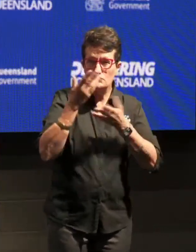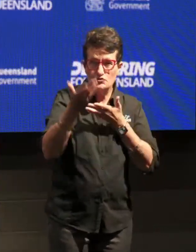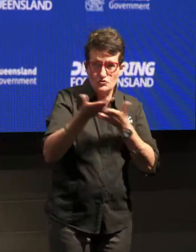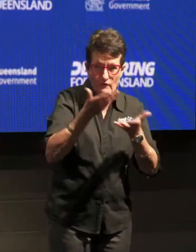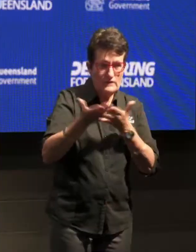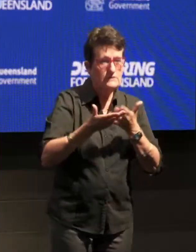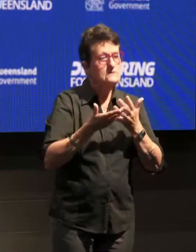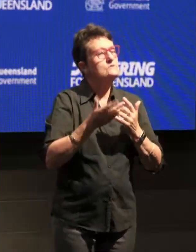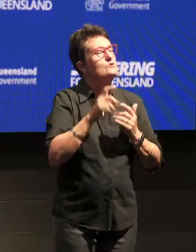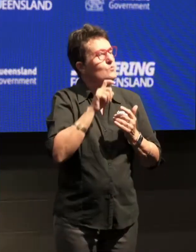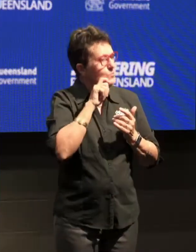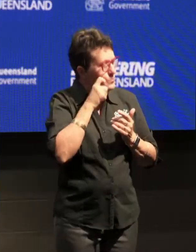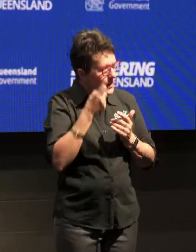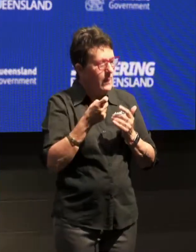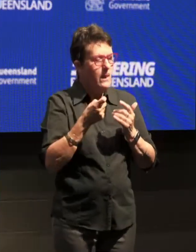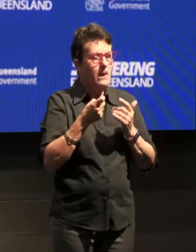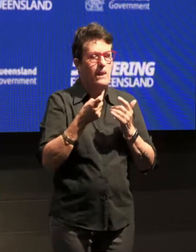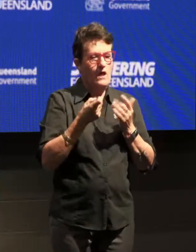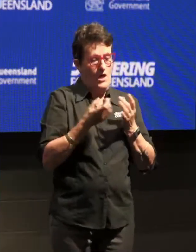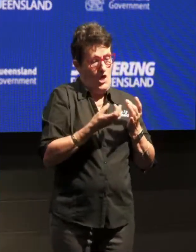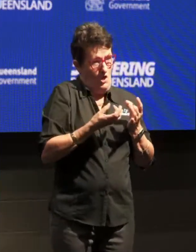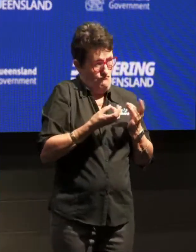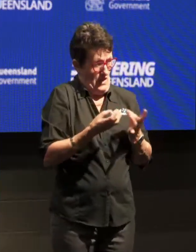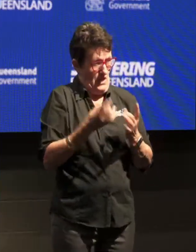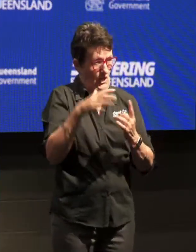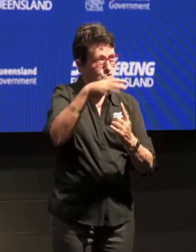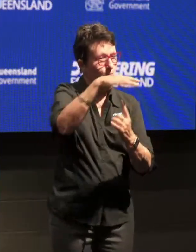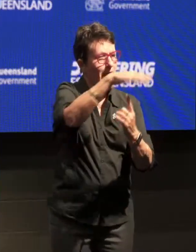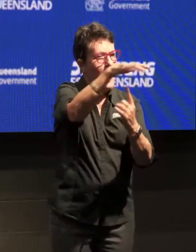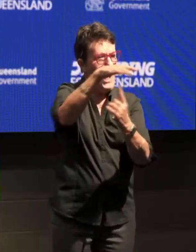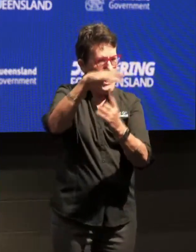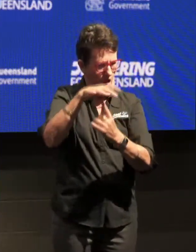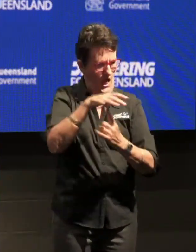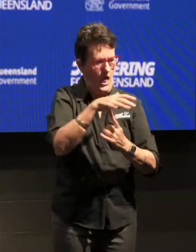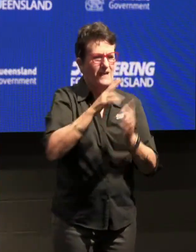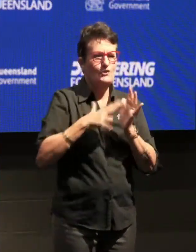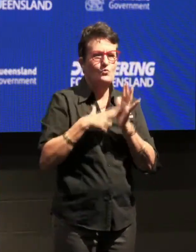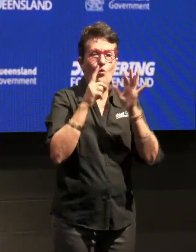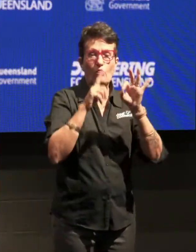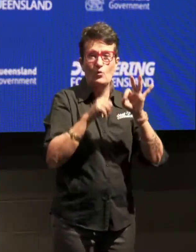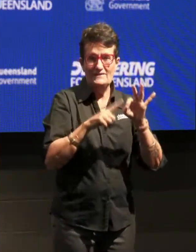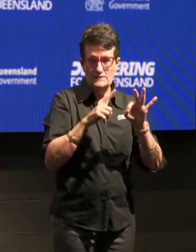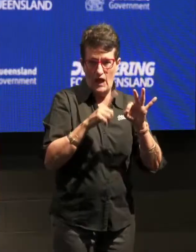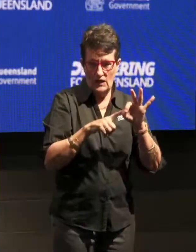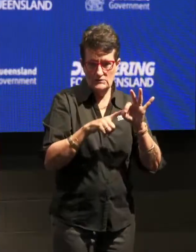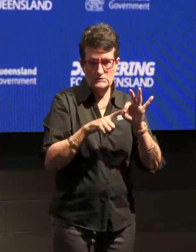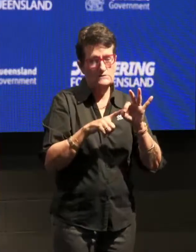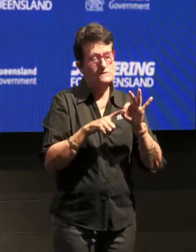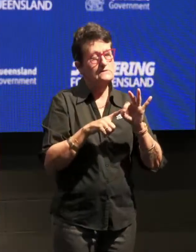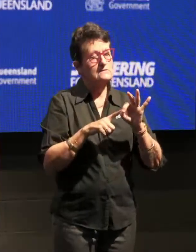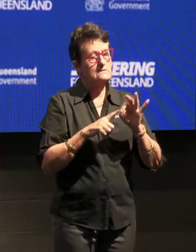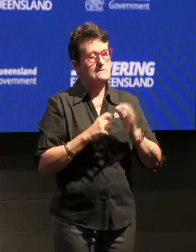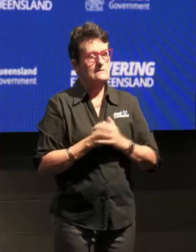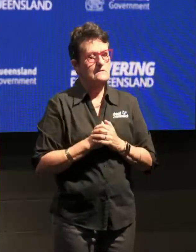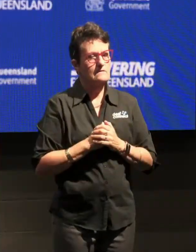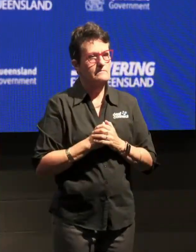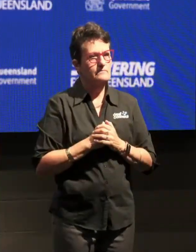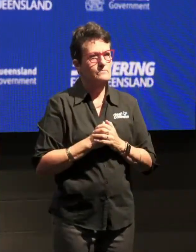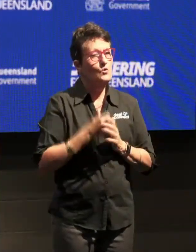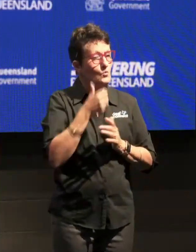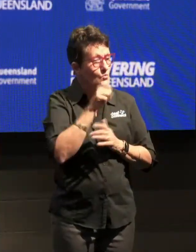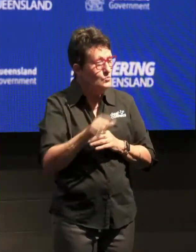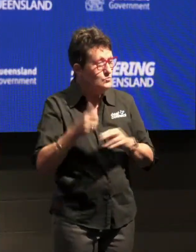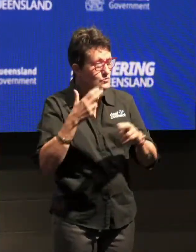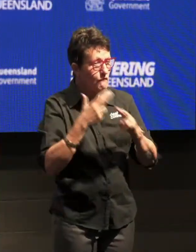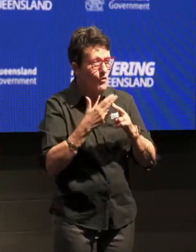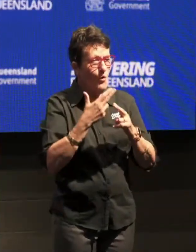or will be shortly, pre-positioning a chopper in North Queensland, and that will be used if